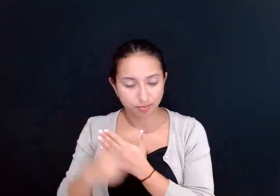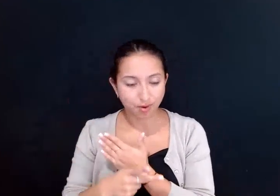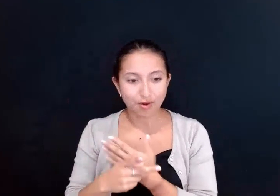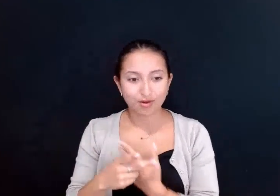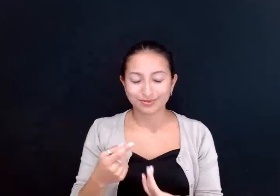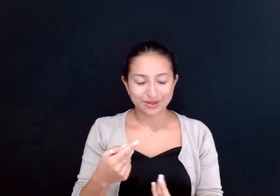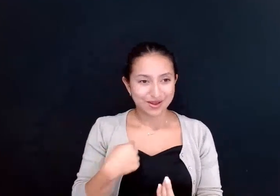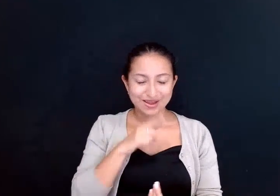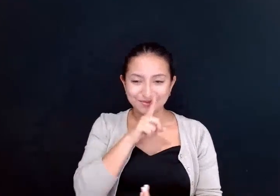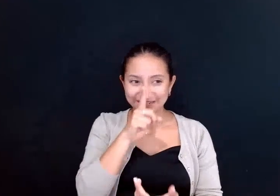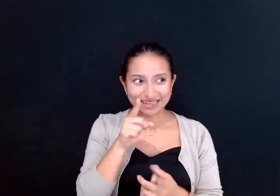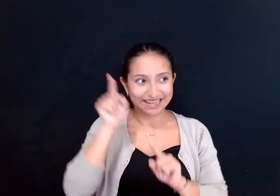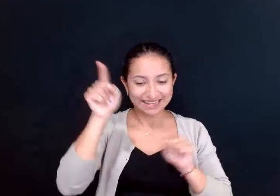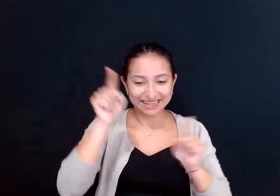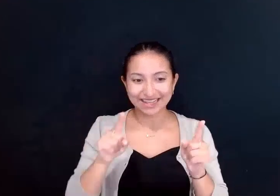place.